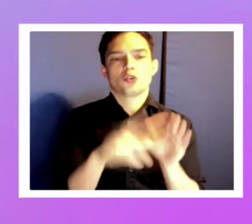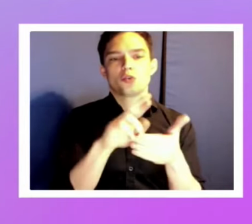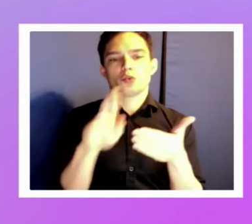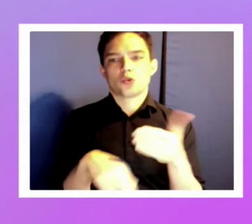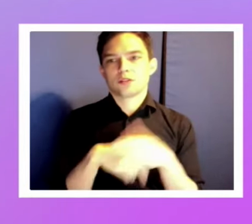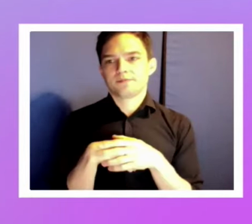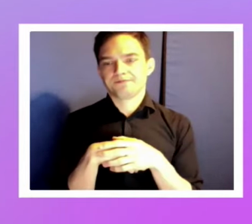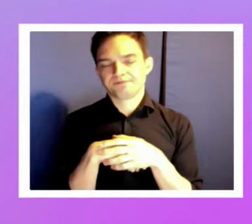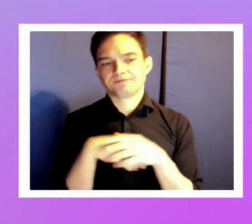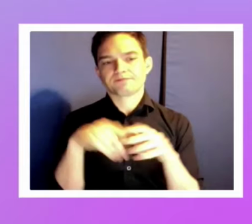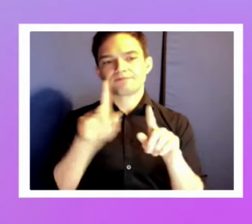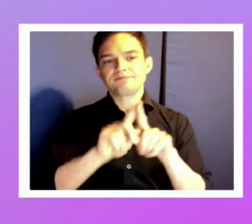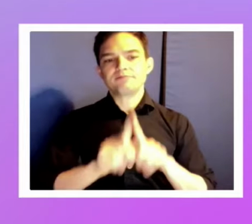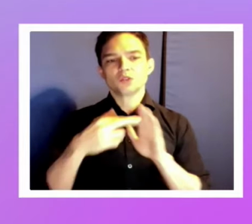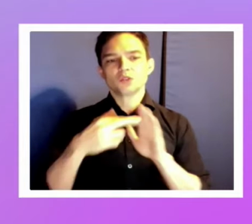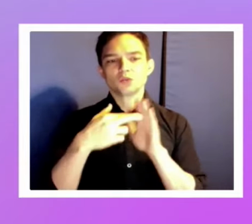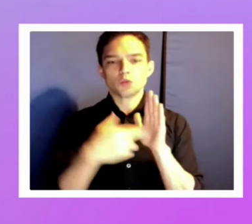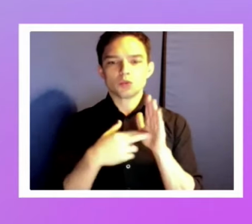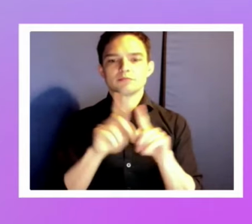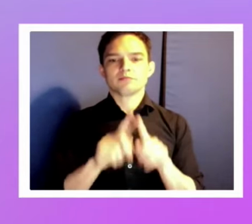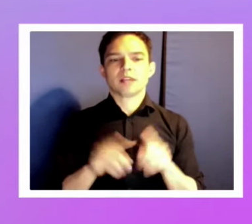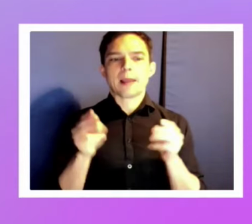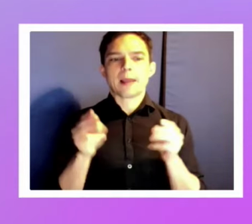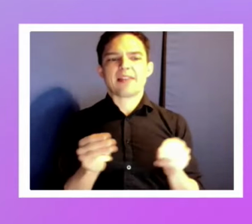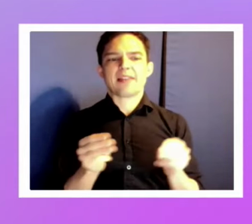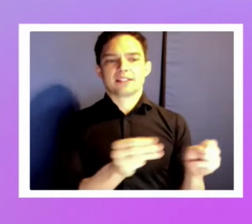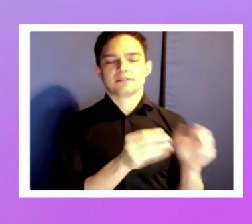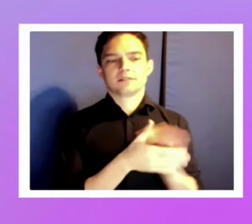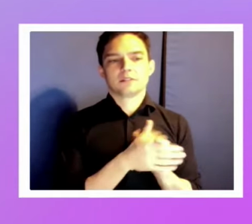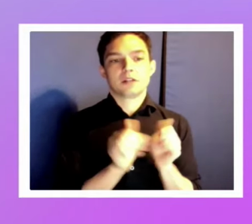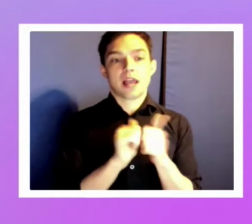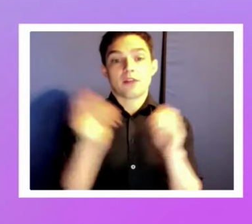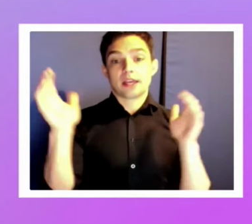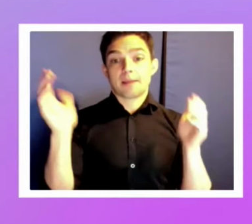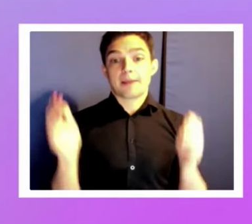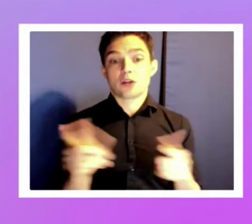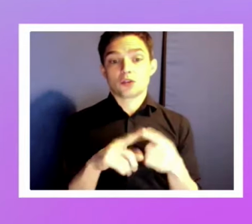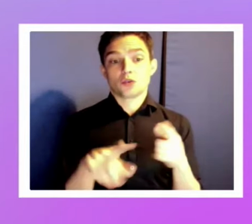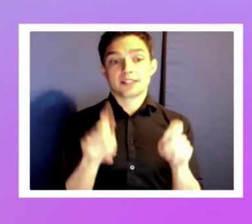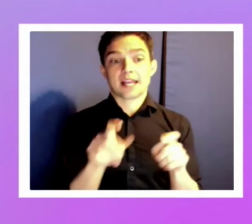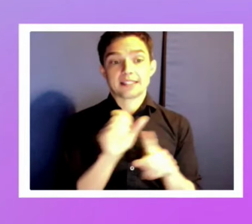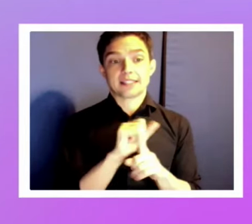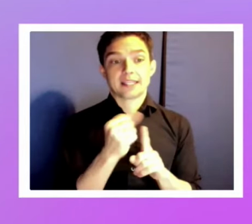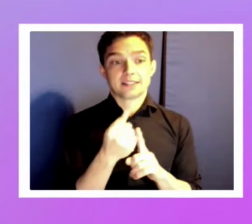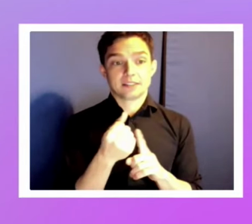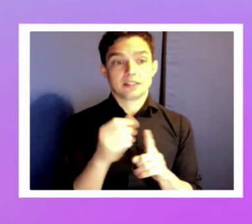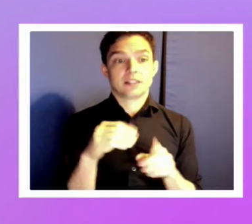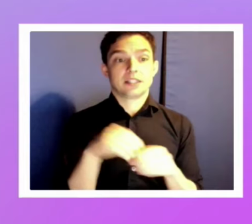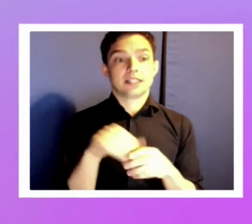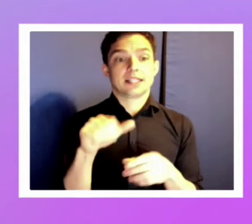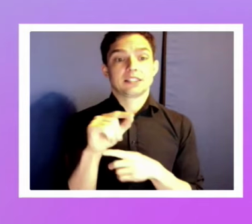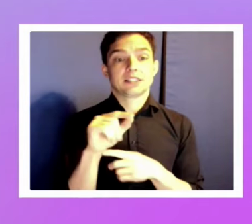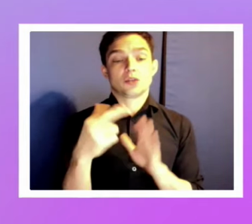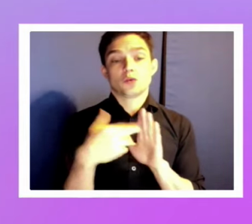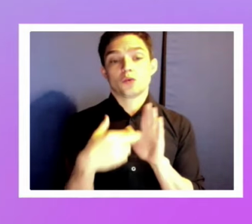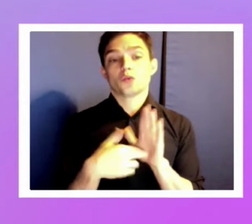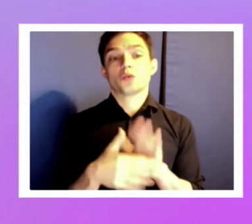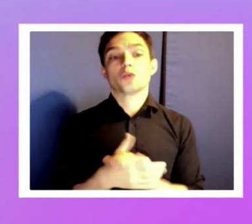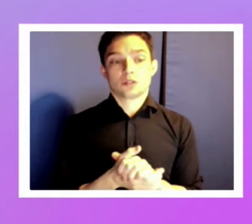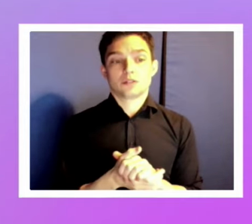of various tools and various methodologies, how they compare to the test cases in ACT rules.